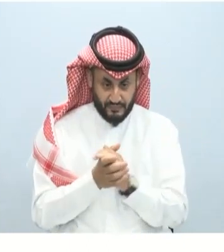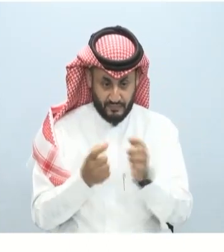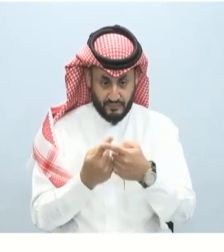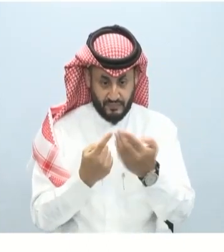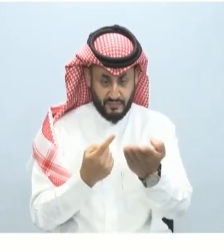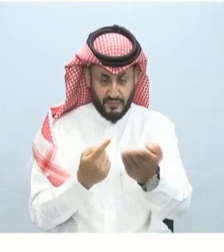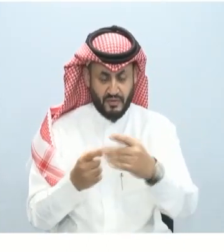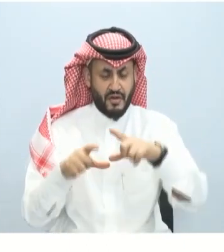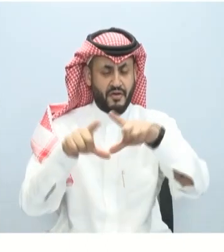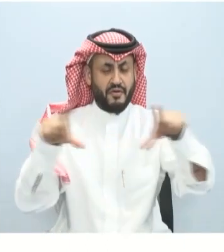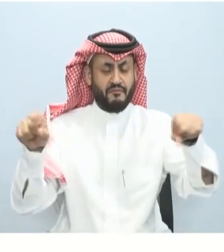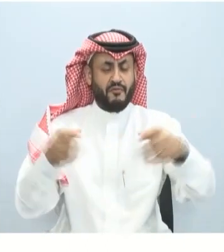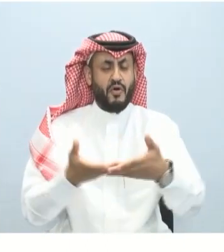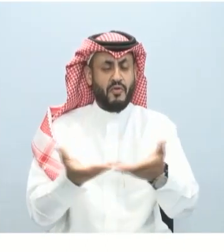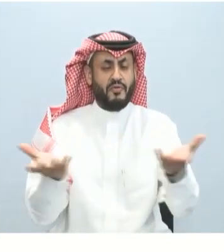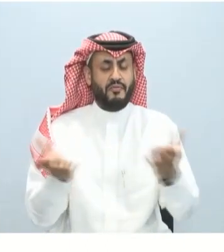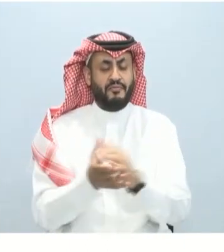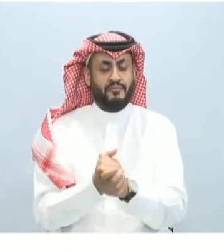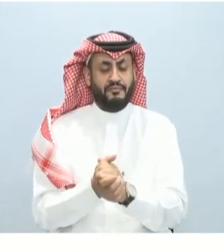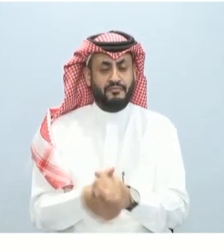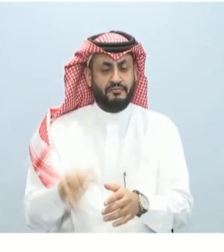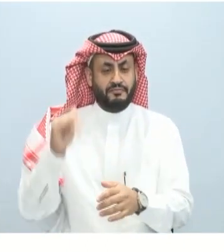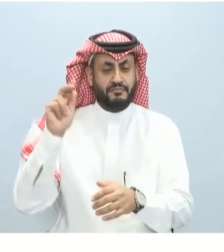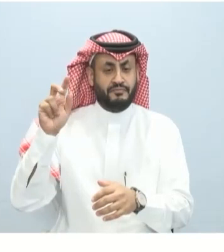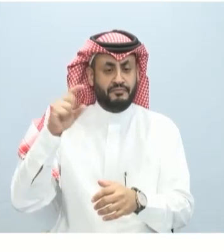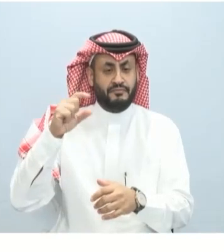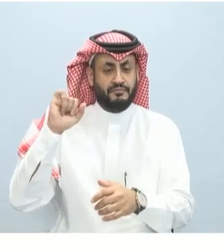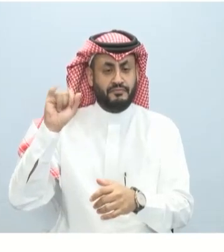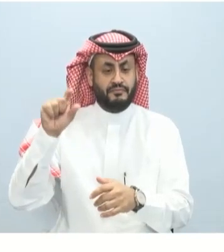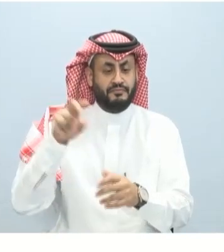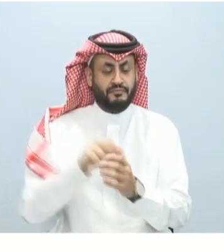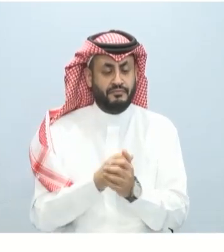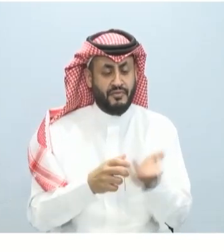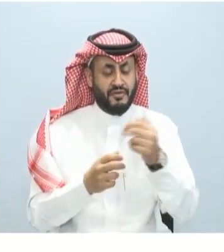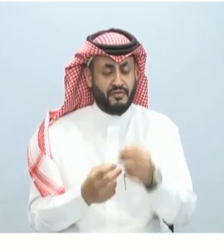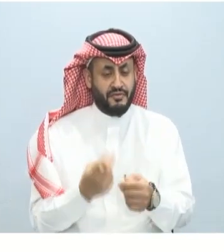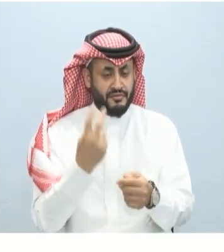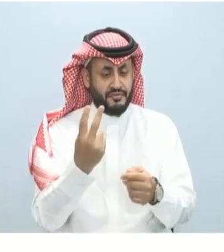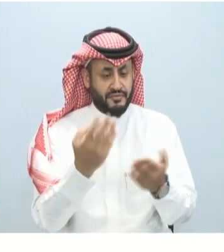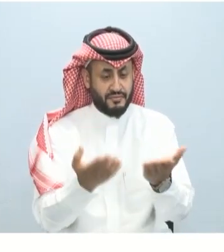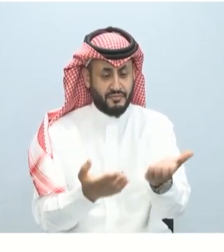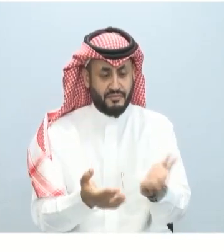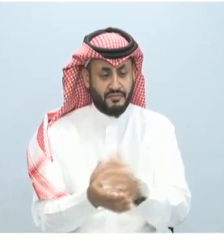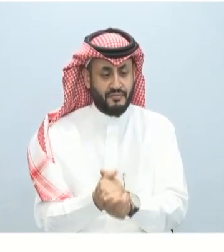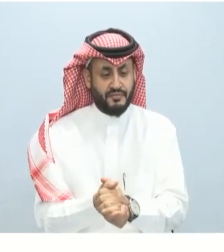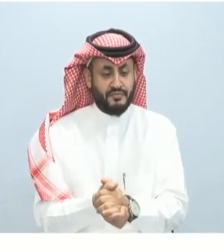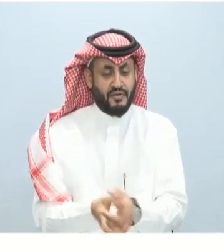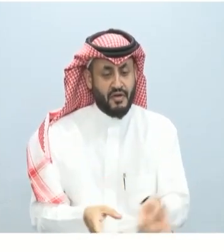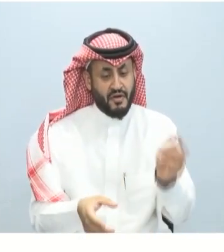the first part, and then I have the second. I also